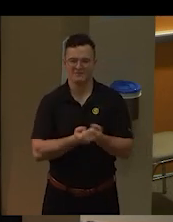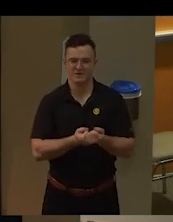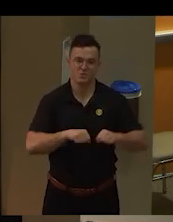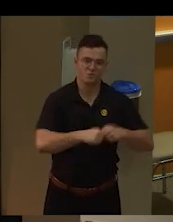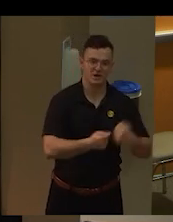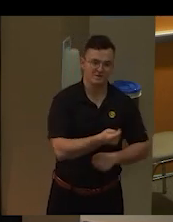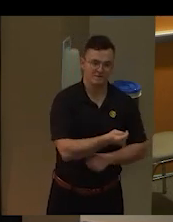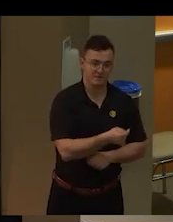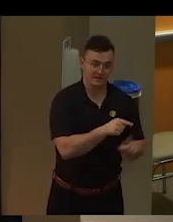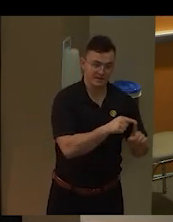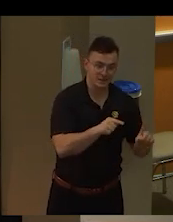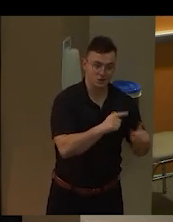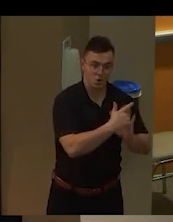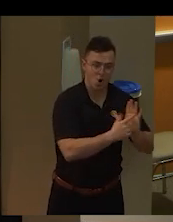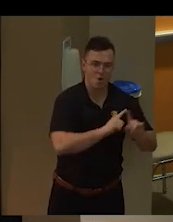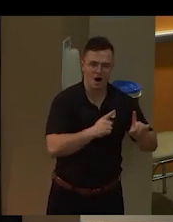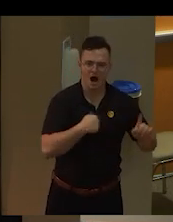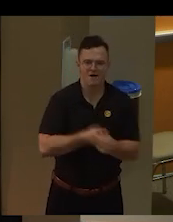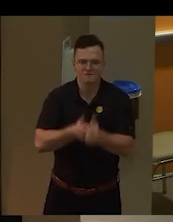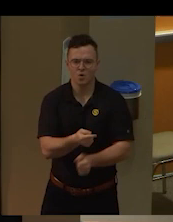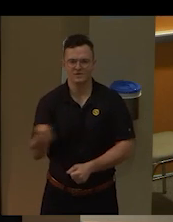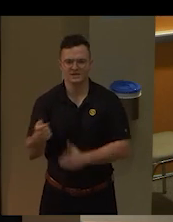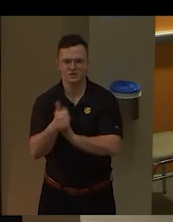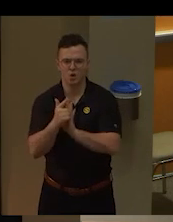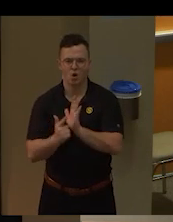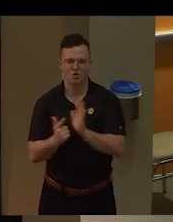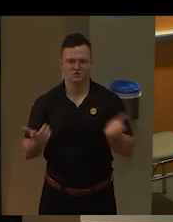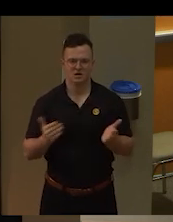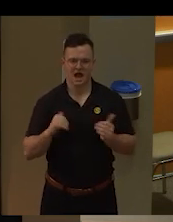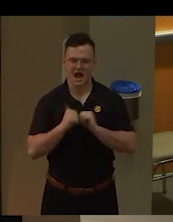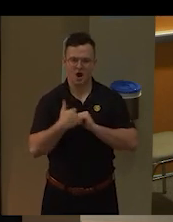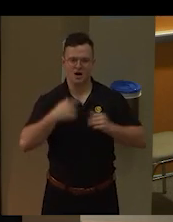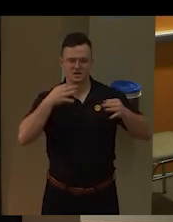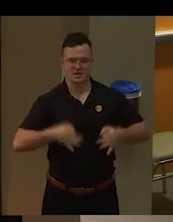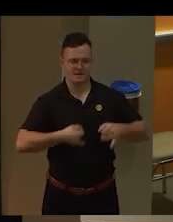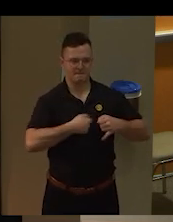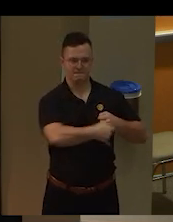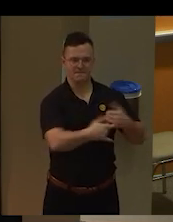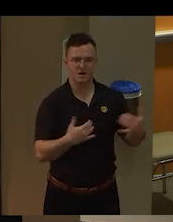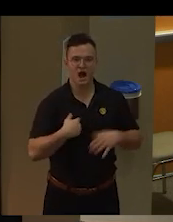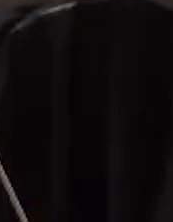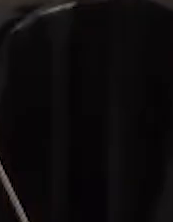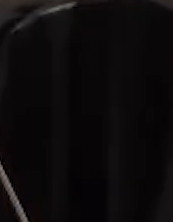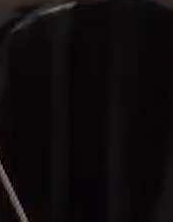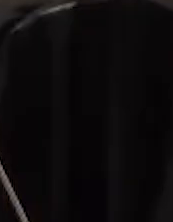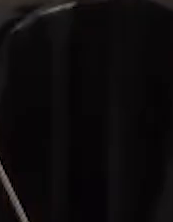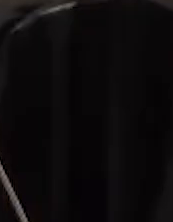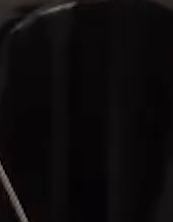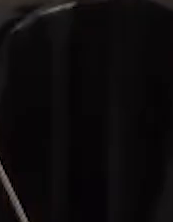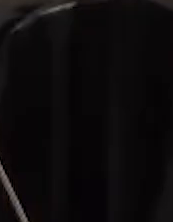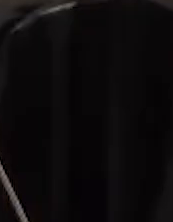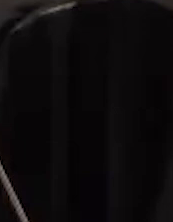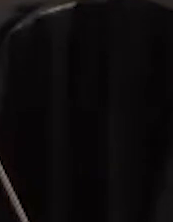breaking some laws and obeying others? The answer lies in the fact that there are two types of laws, both just and